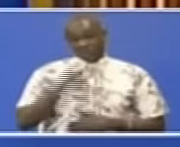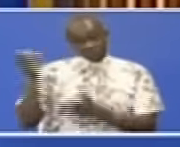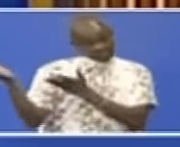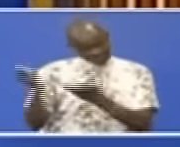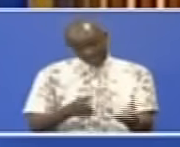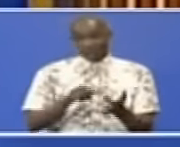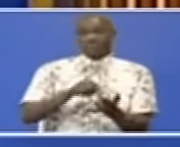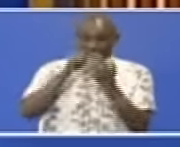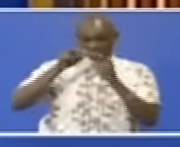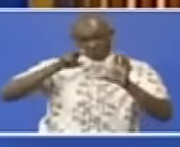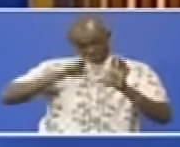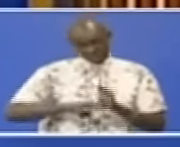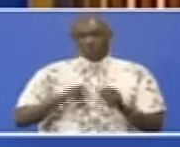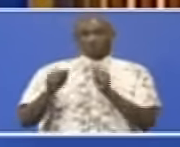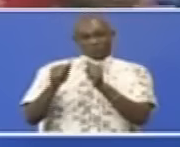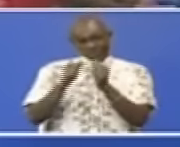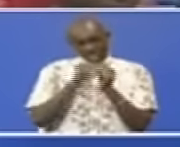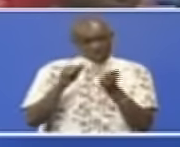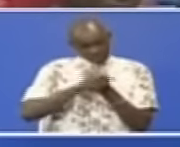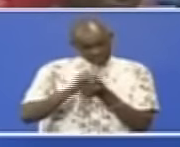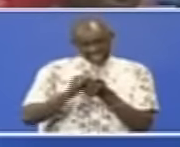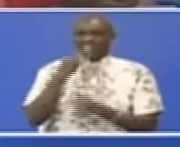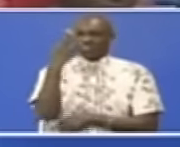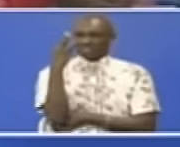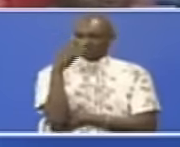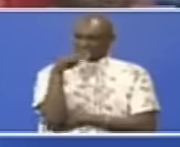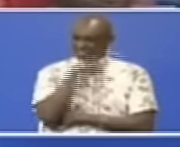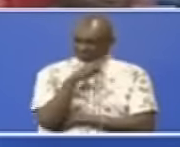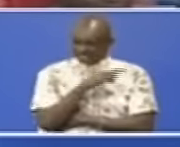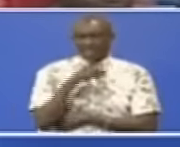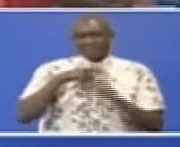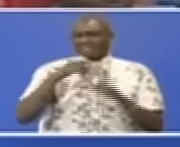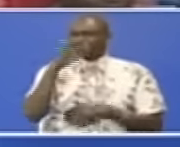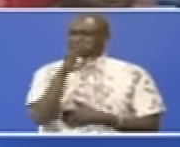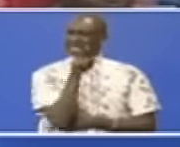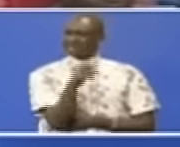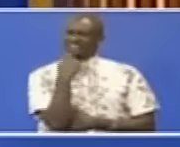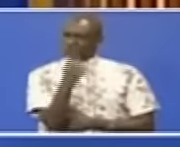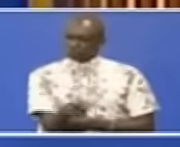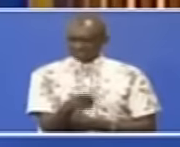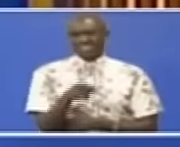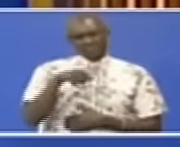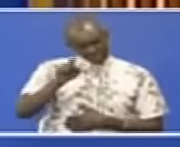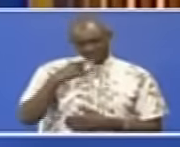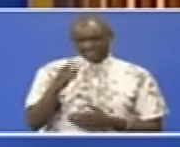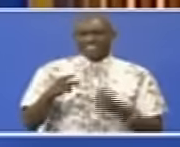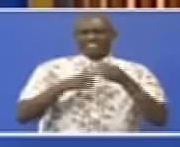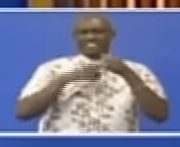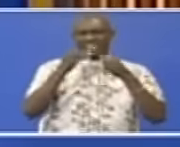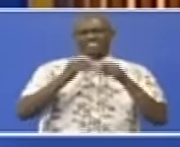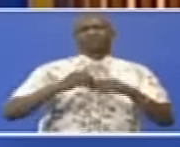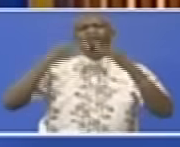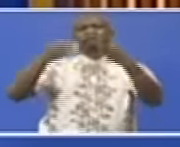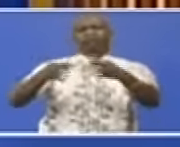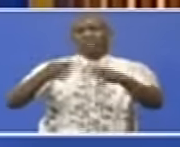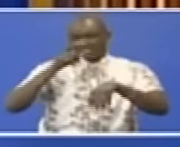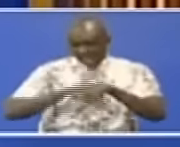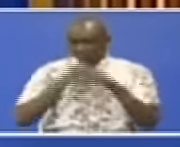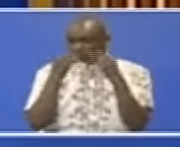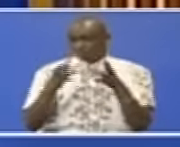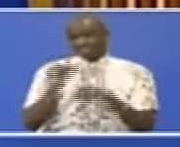for a special sitting Friday at 3 p.m. But Senate Speaker Ekwe Ethuro pushed the sitting to 6:30 p.m. after